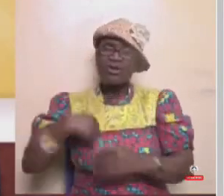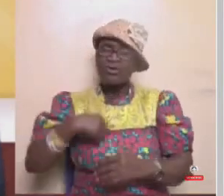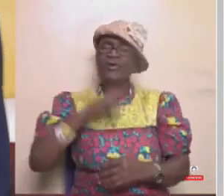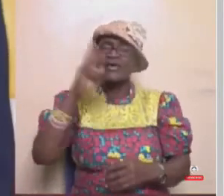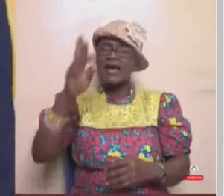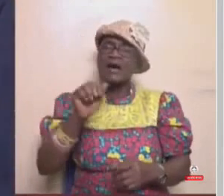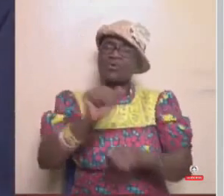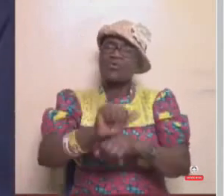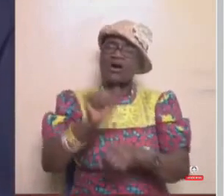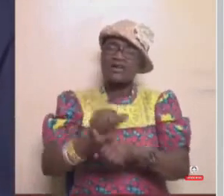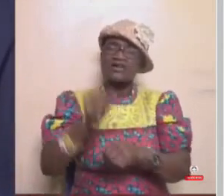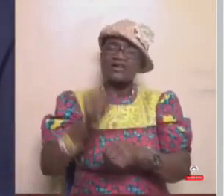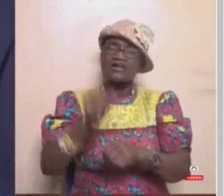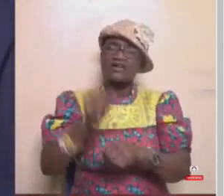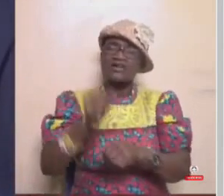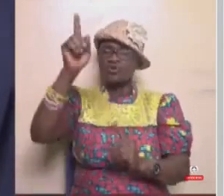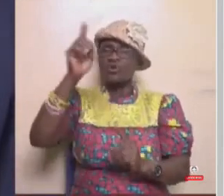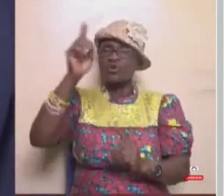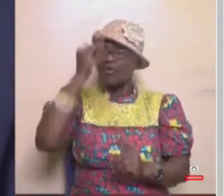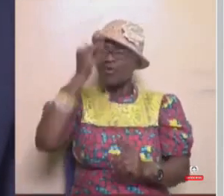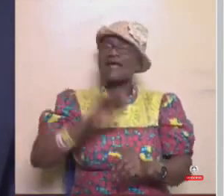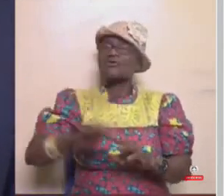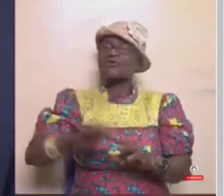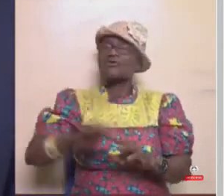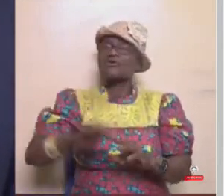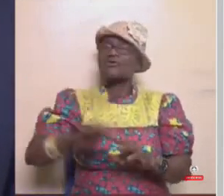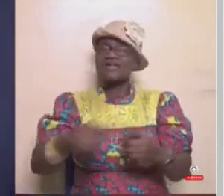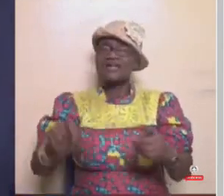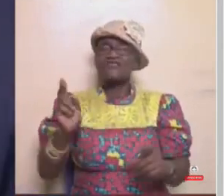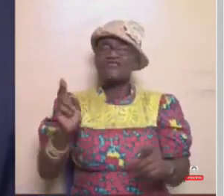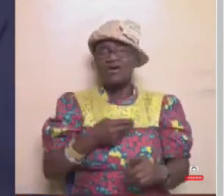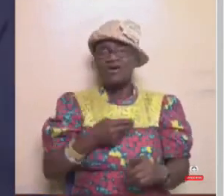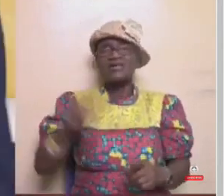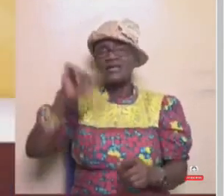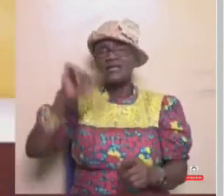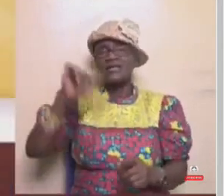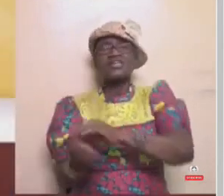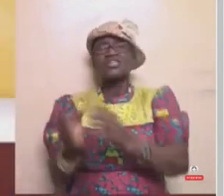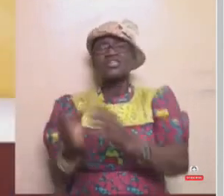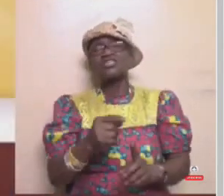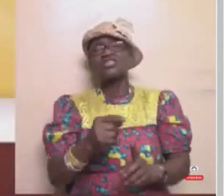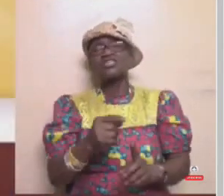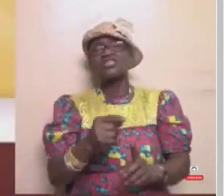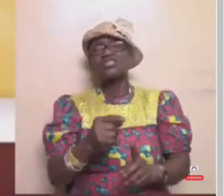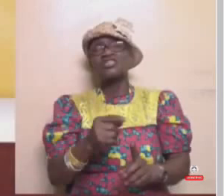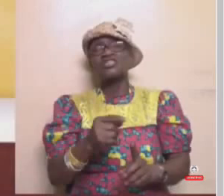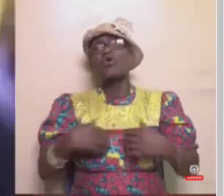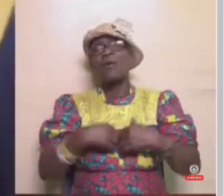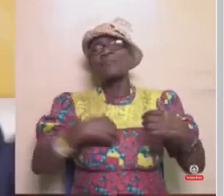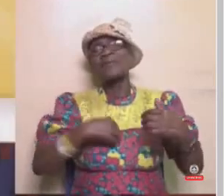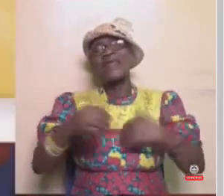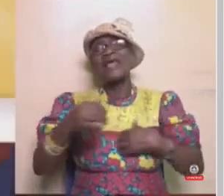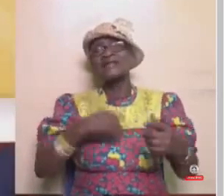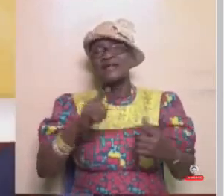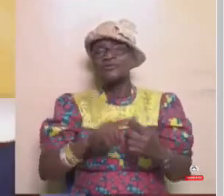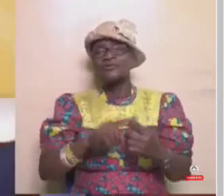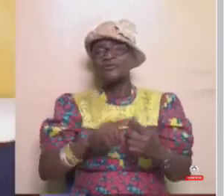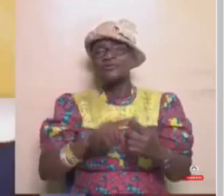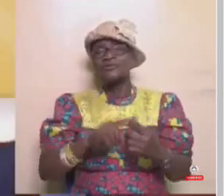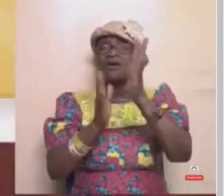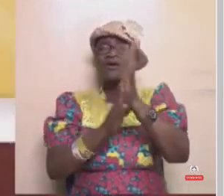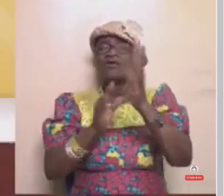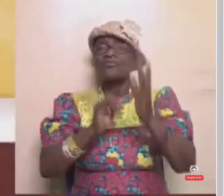from prayer to praises. And at the midnight, there was an earthquake. And the foundation of the